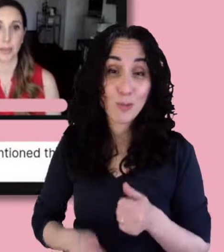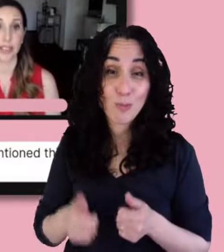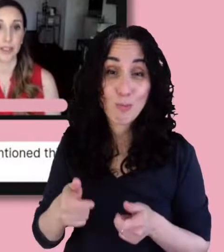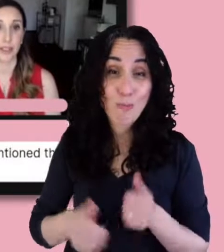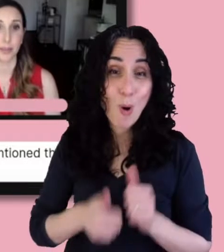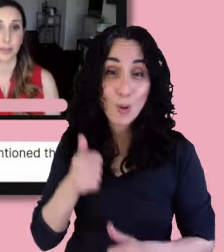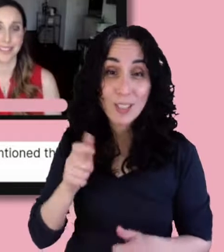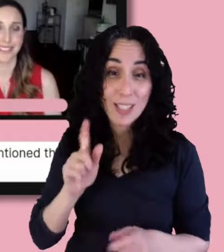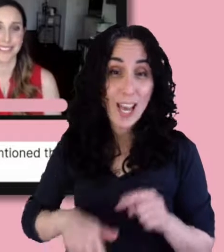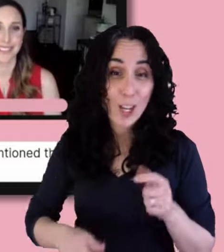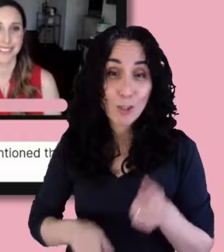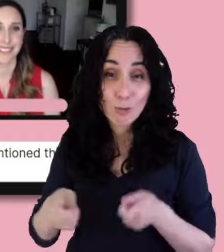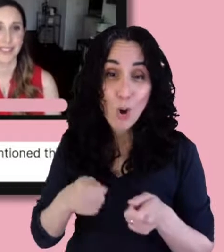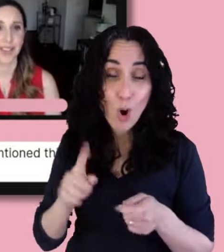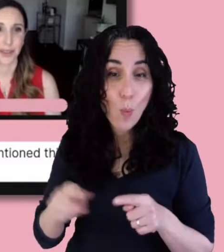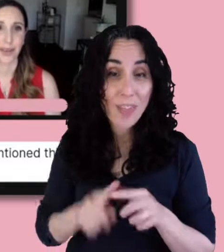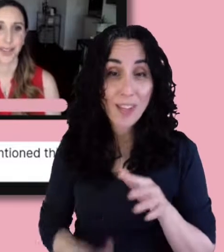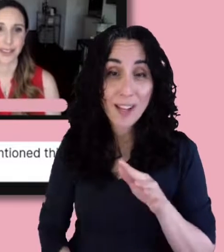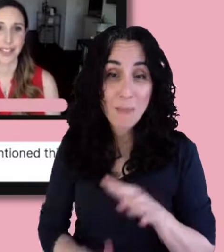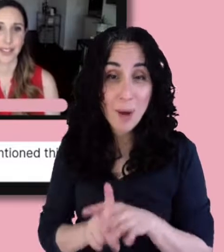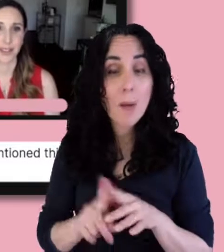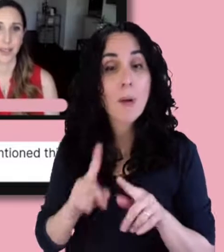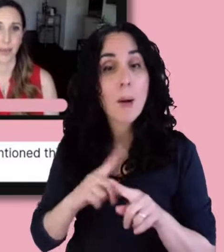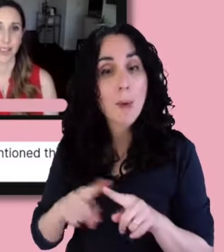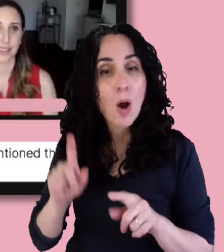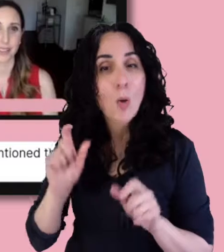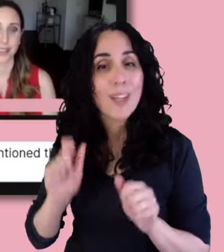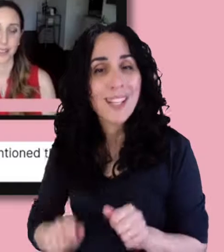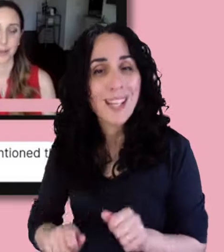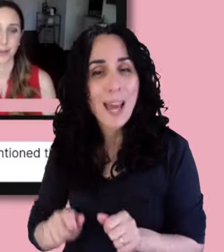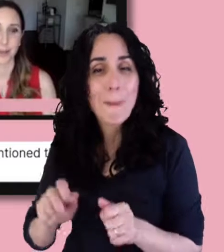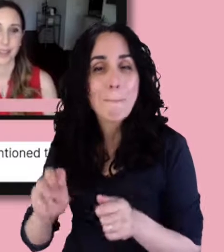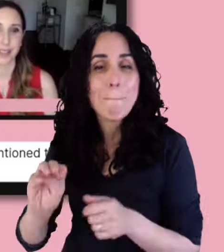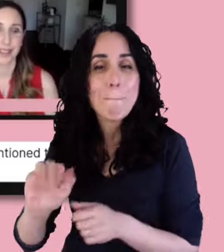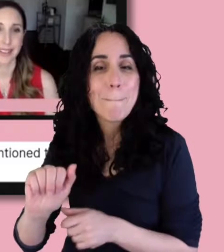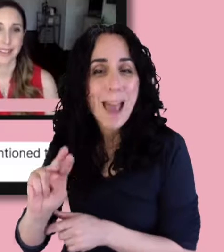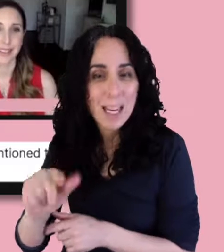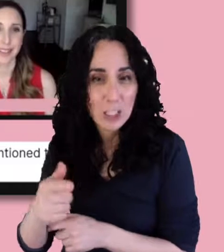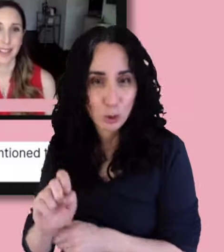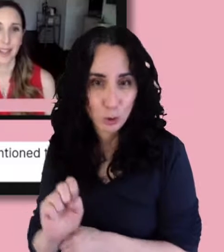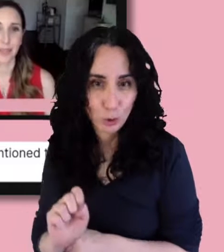can manage them for sure. That's a great point. Thank you.